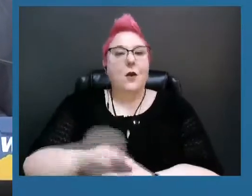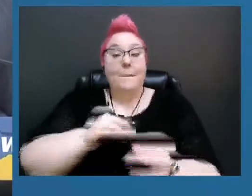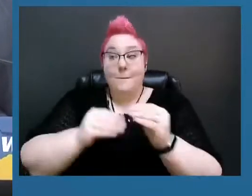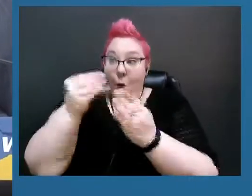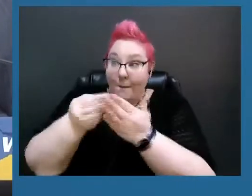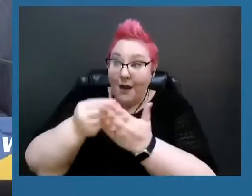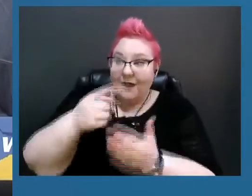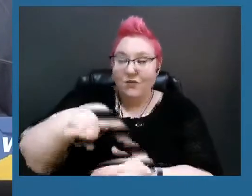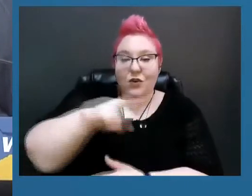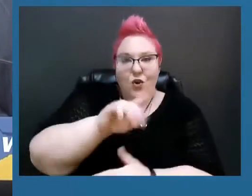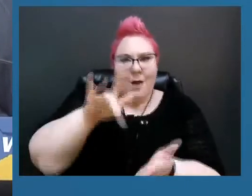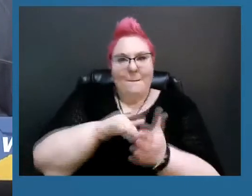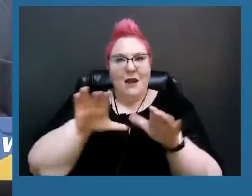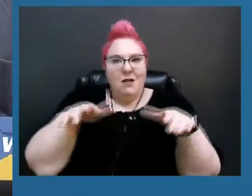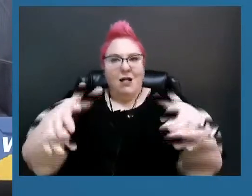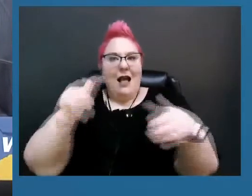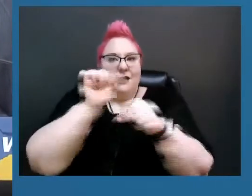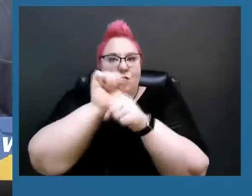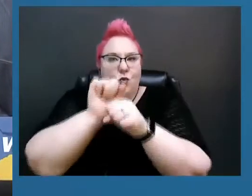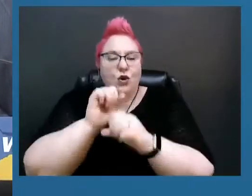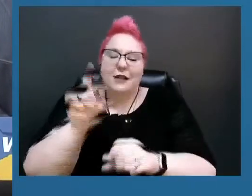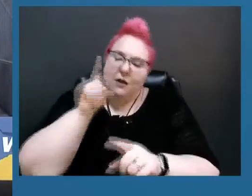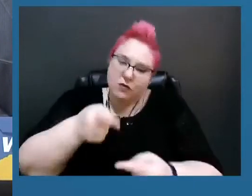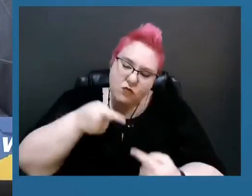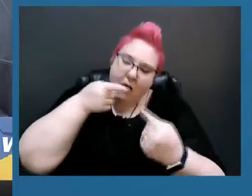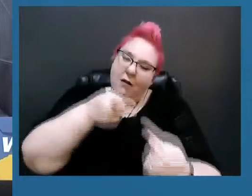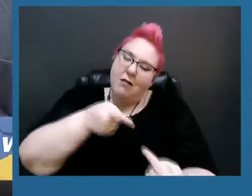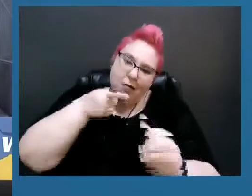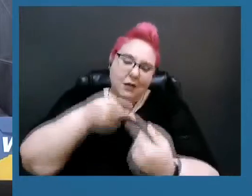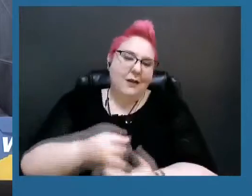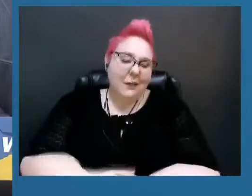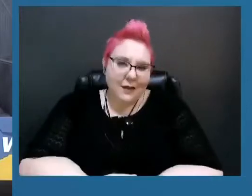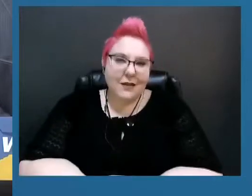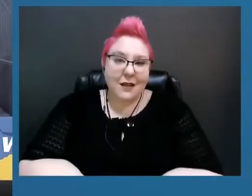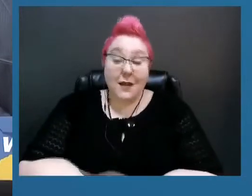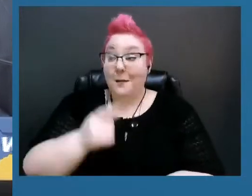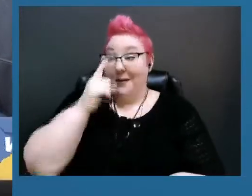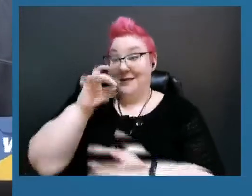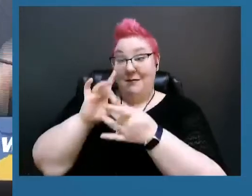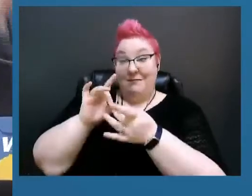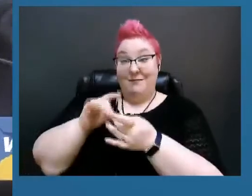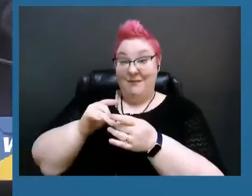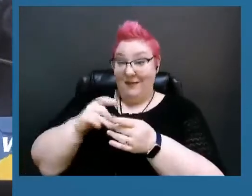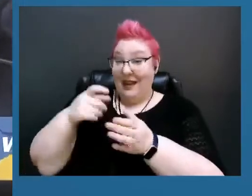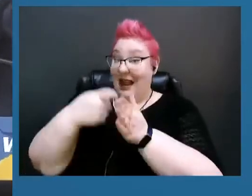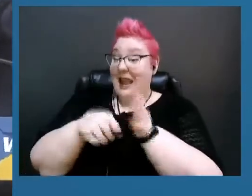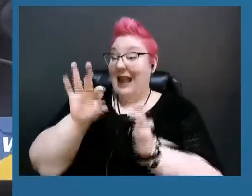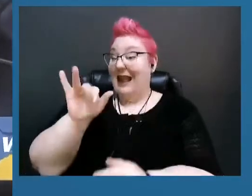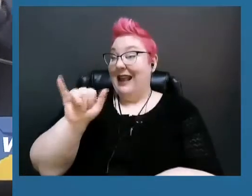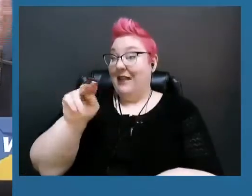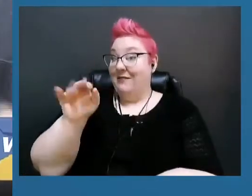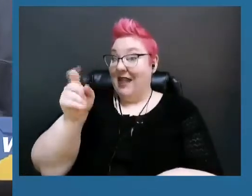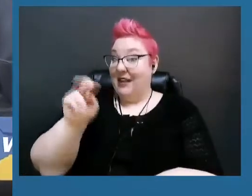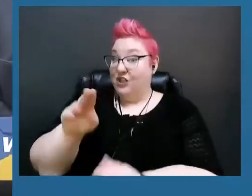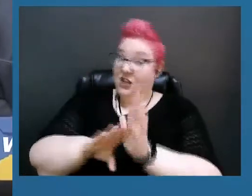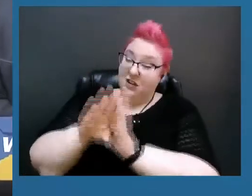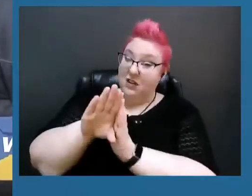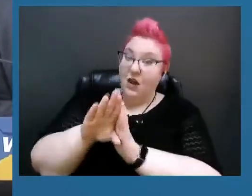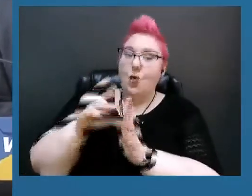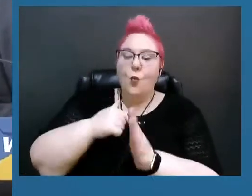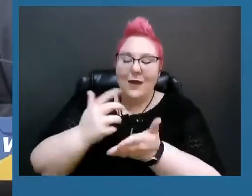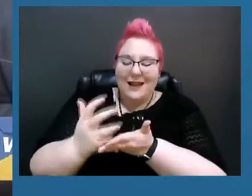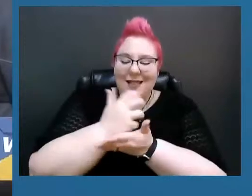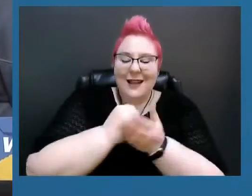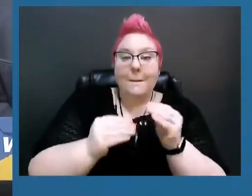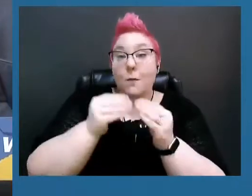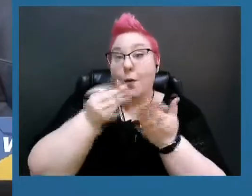struggling so hard. And also, because I mentioned inflation, We collected more money in